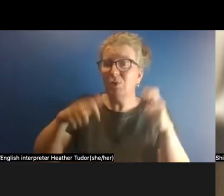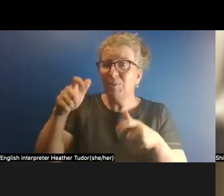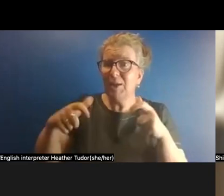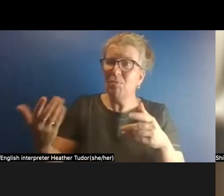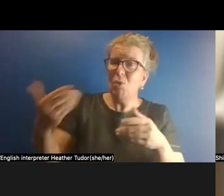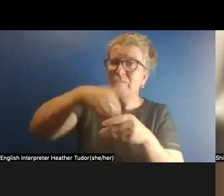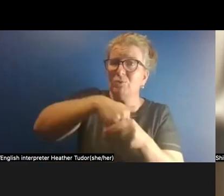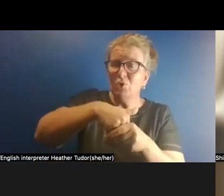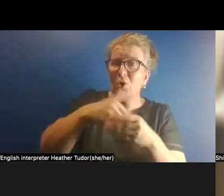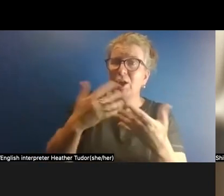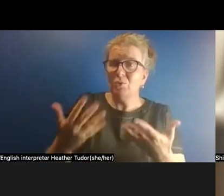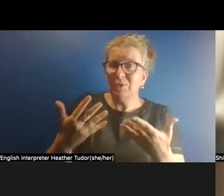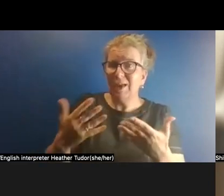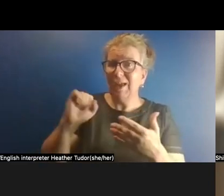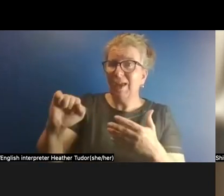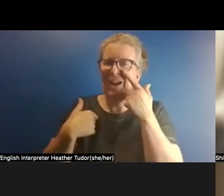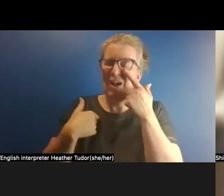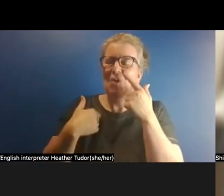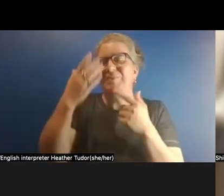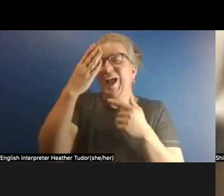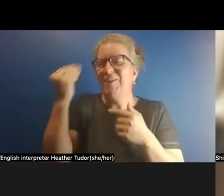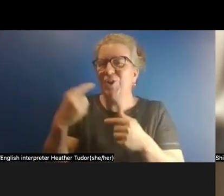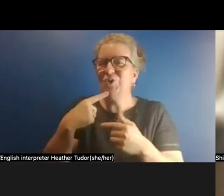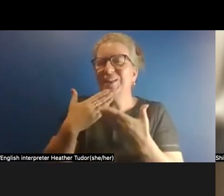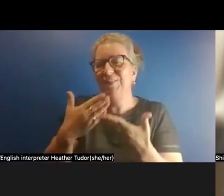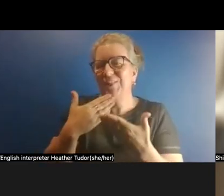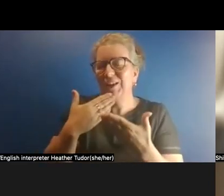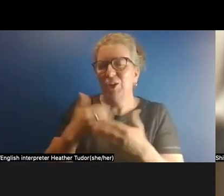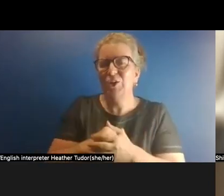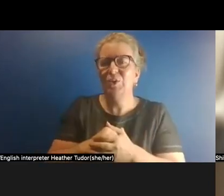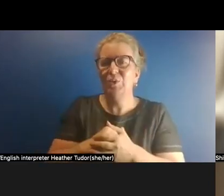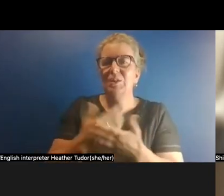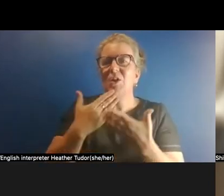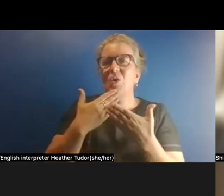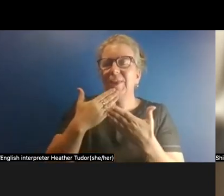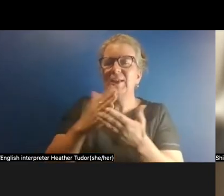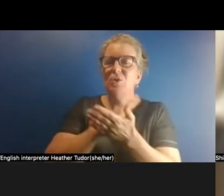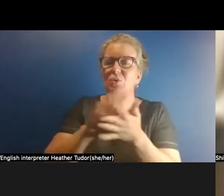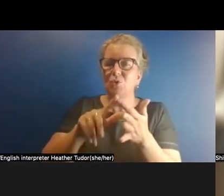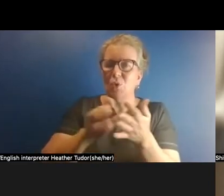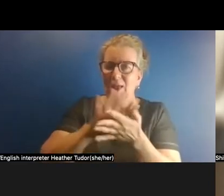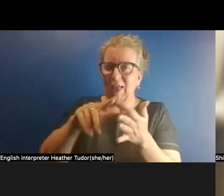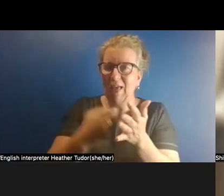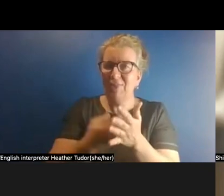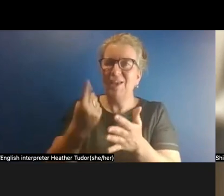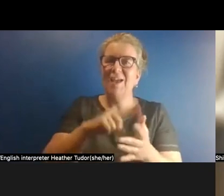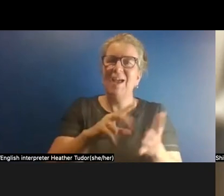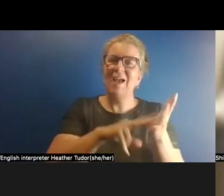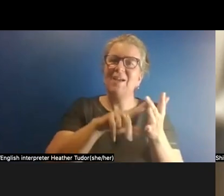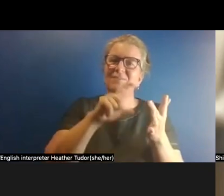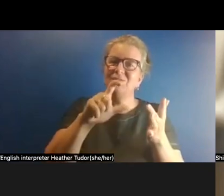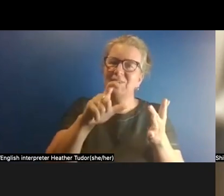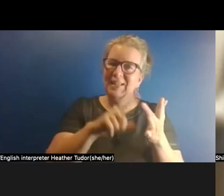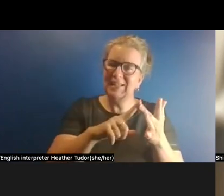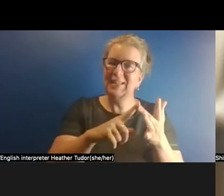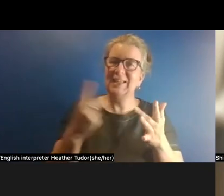and thank you for your comments as well in the chat. My thank you to Heather and to Vicky, who are